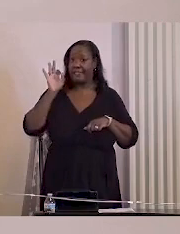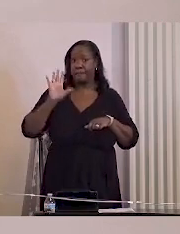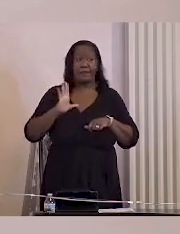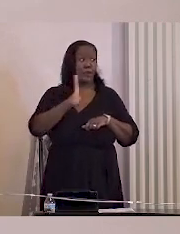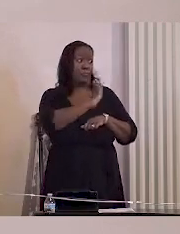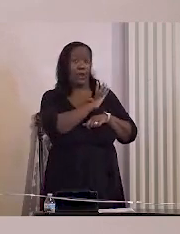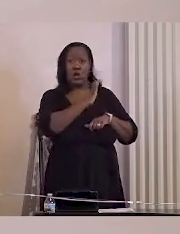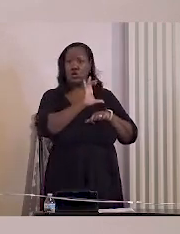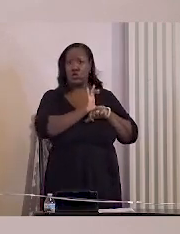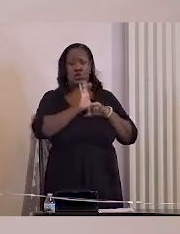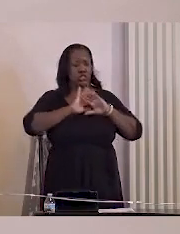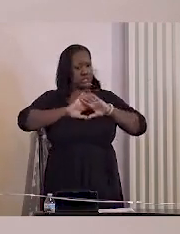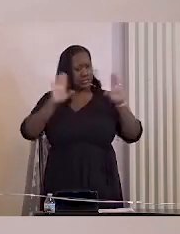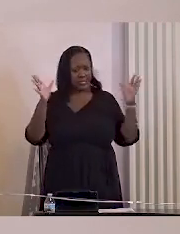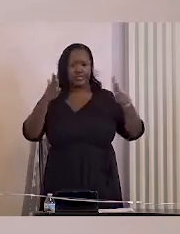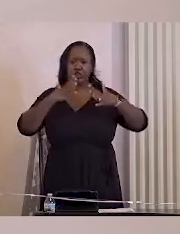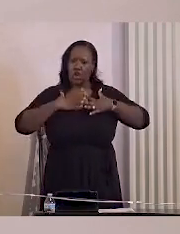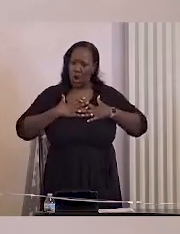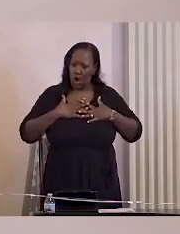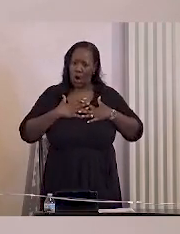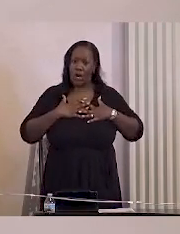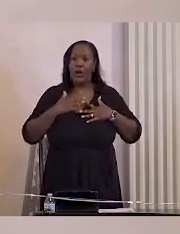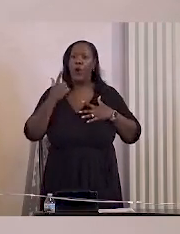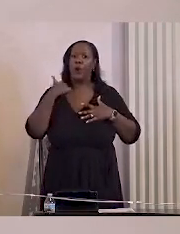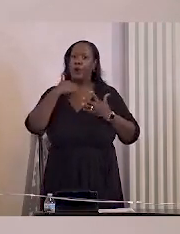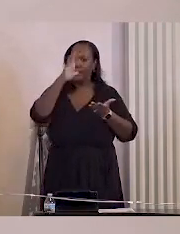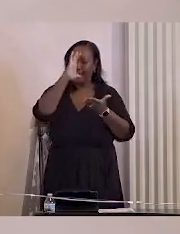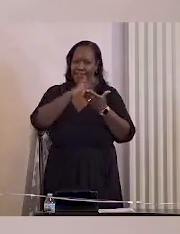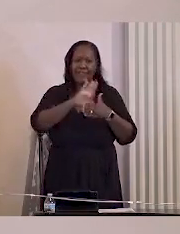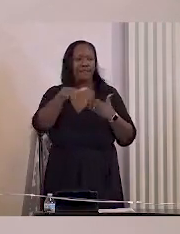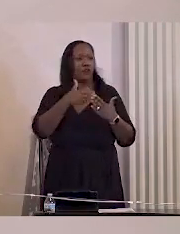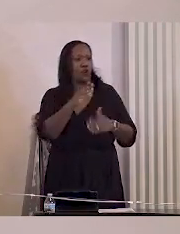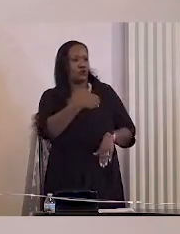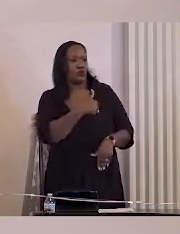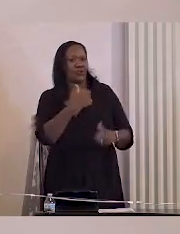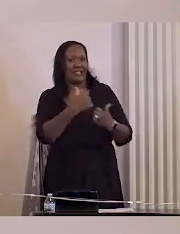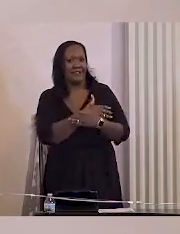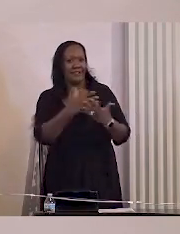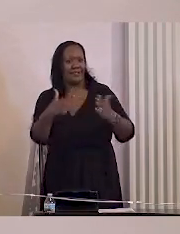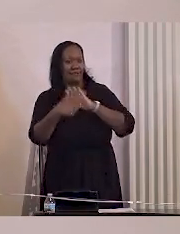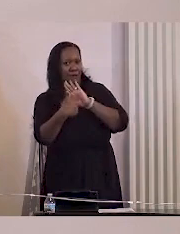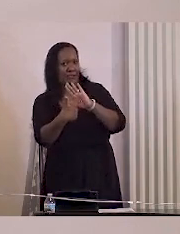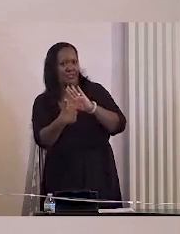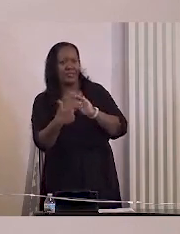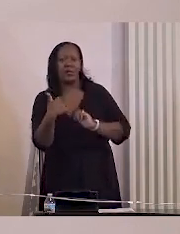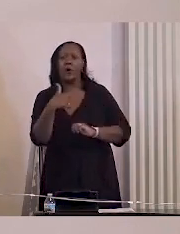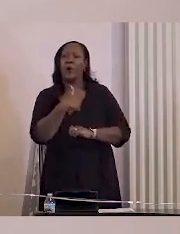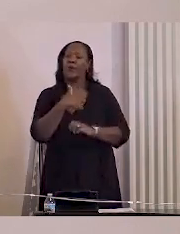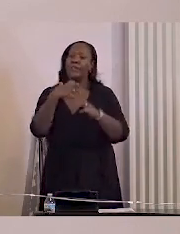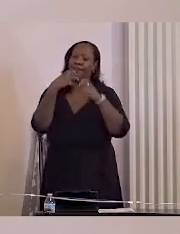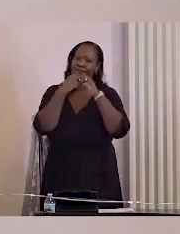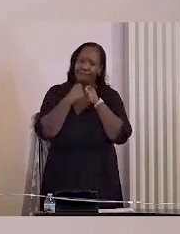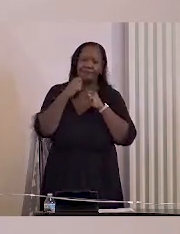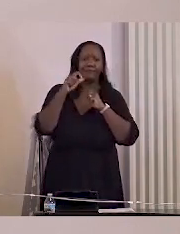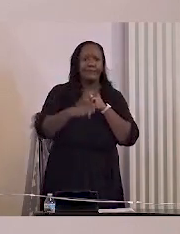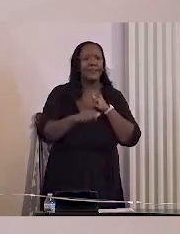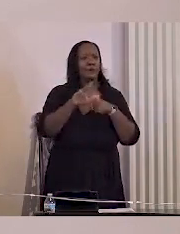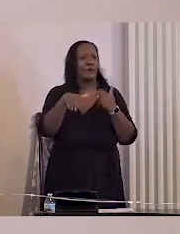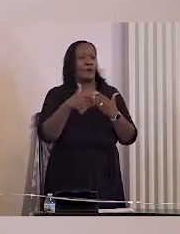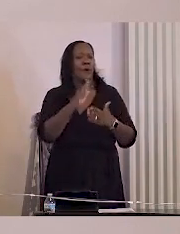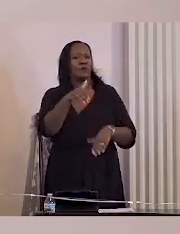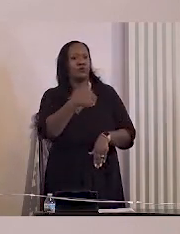All Souls and what it stands for. We need All Souls and the building that holds our hopes and